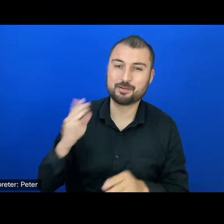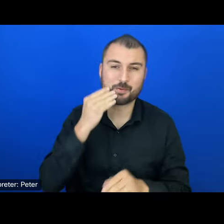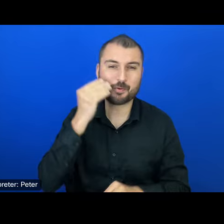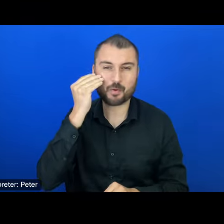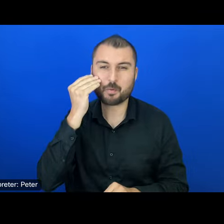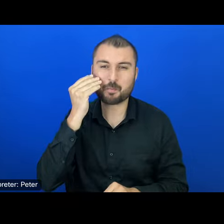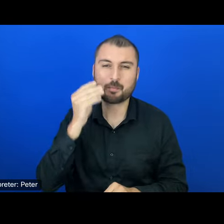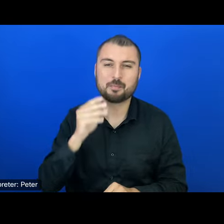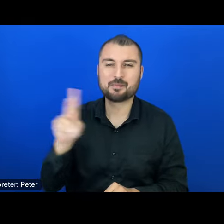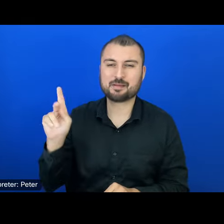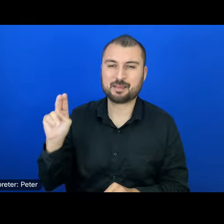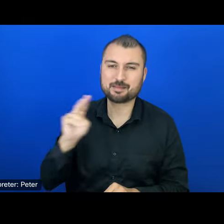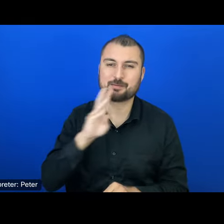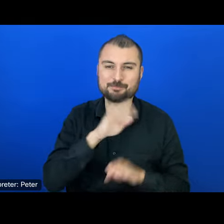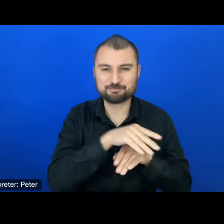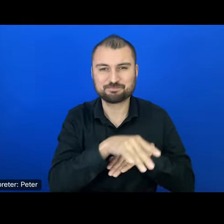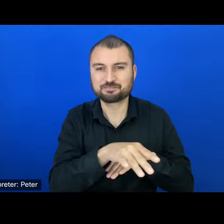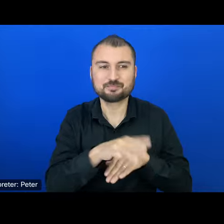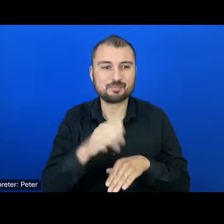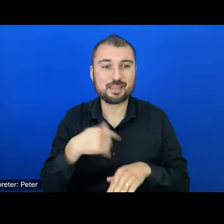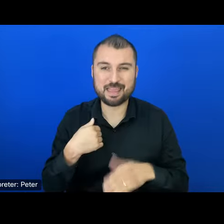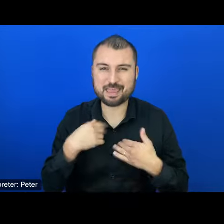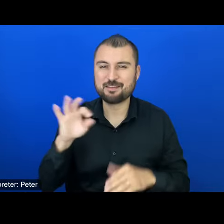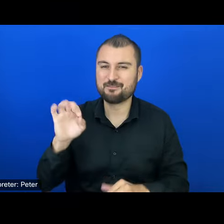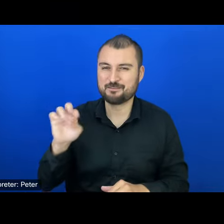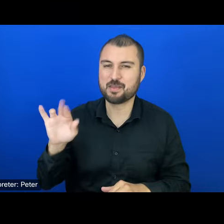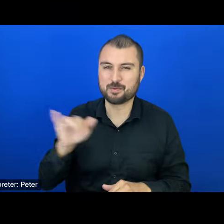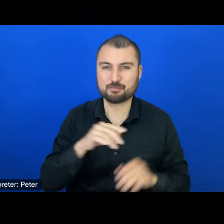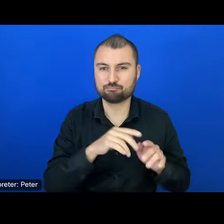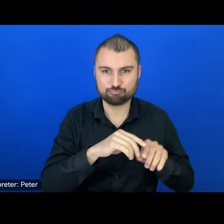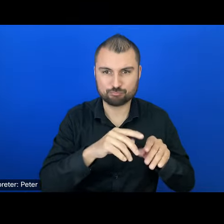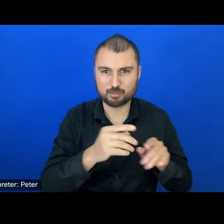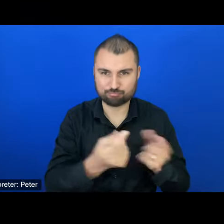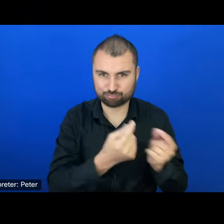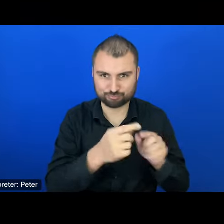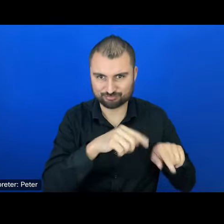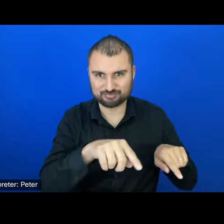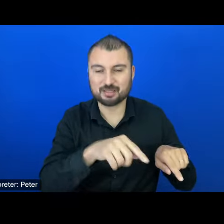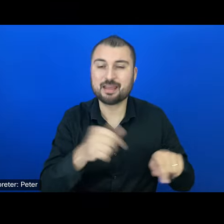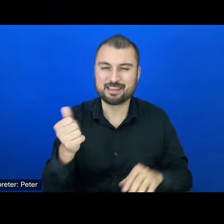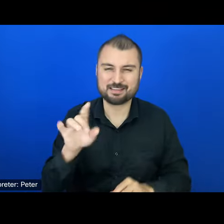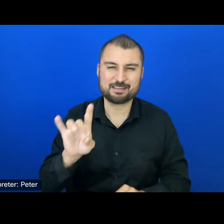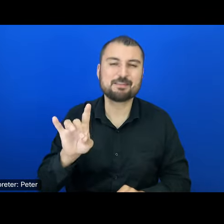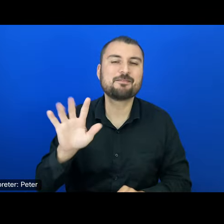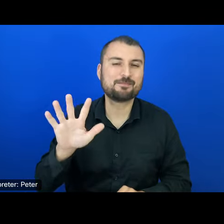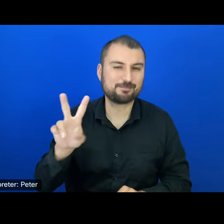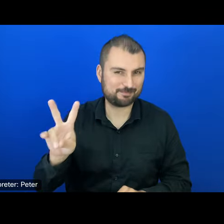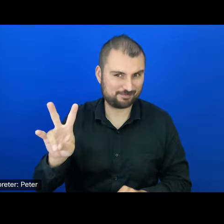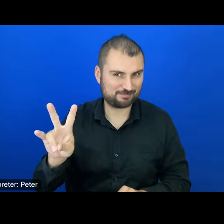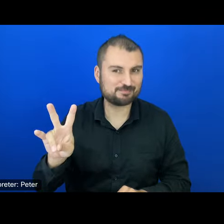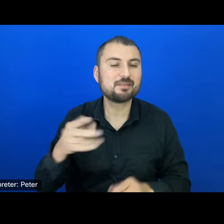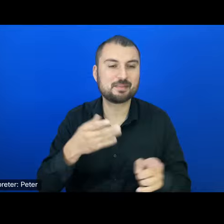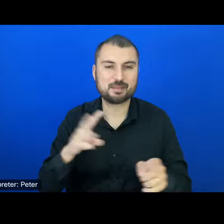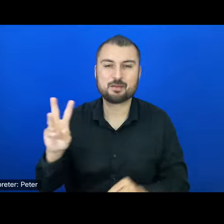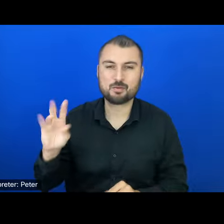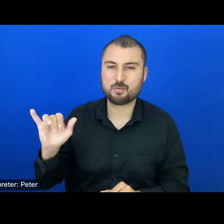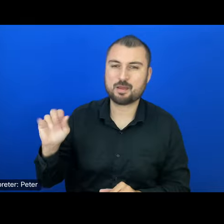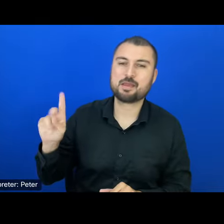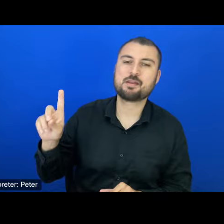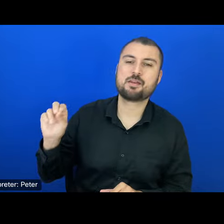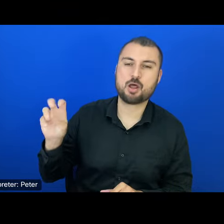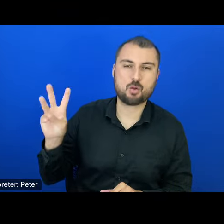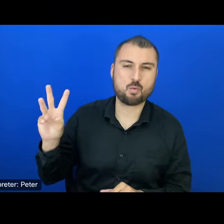It was Moses Grenner operated ferry there, built in 1857, oldest house in Wyandotte County. It became a state historic